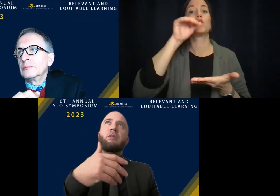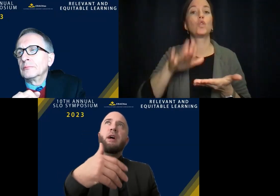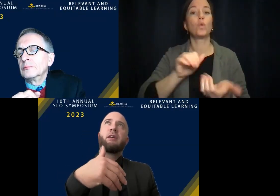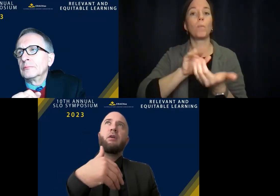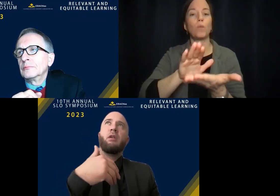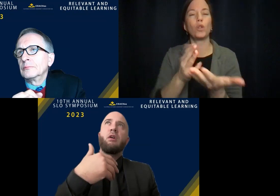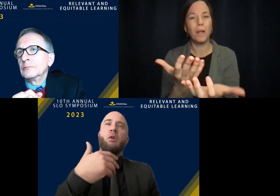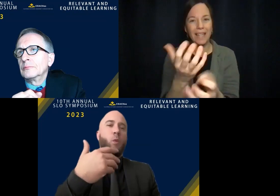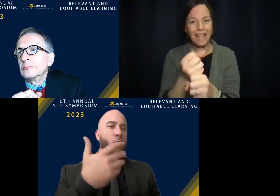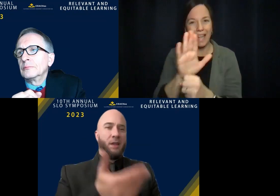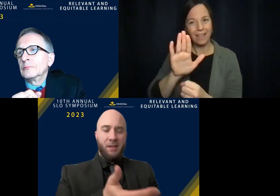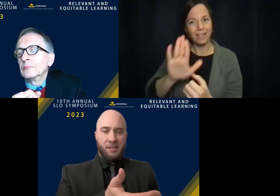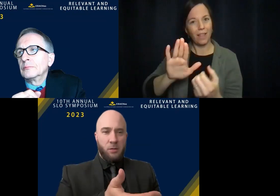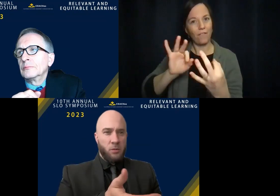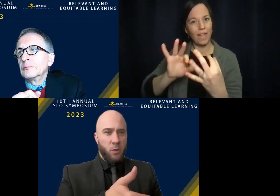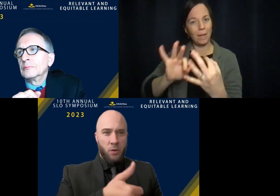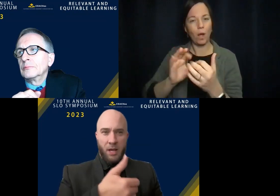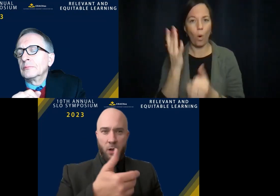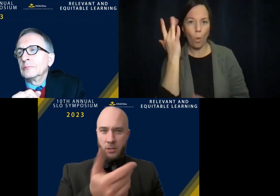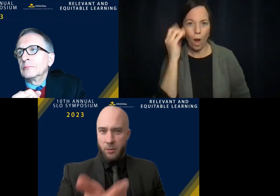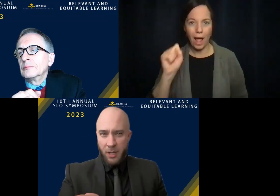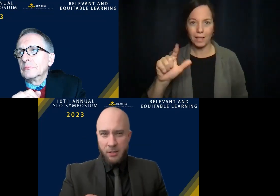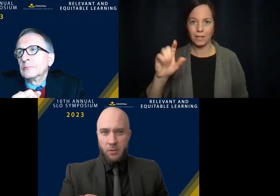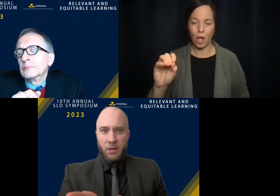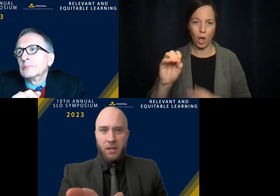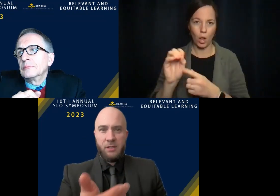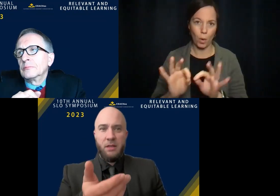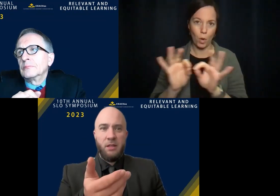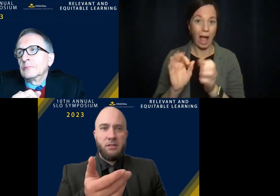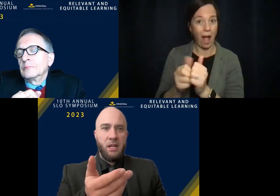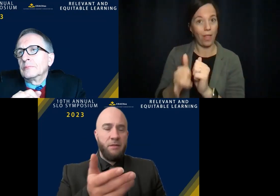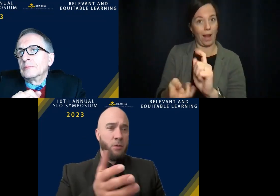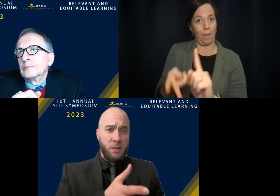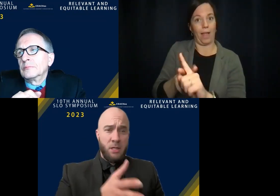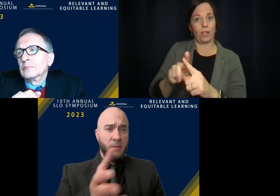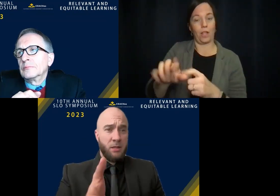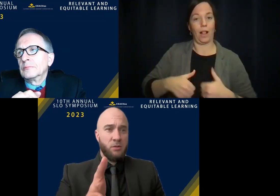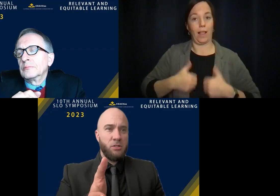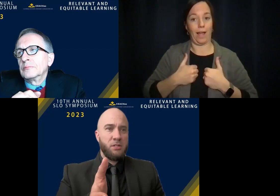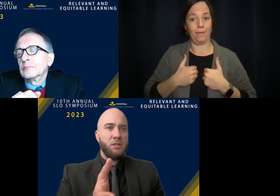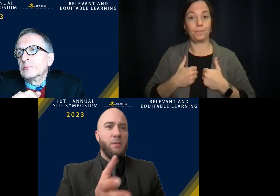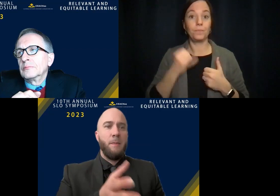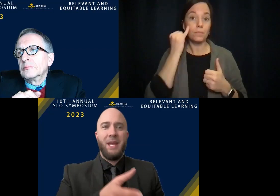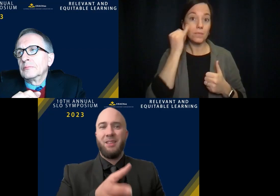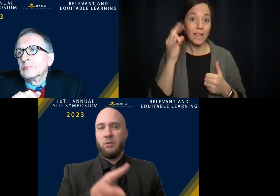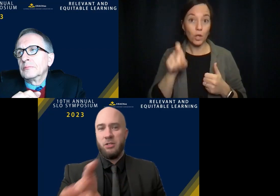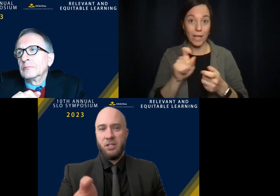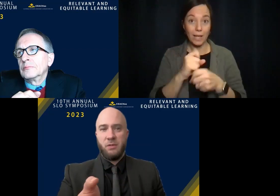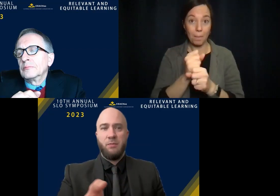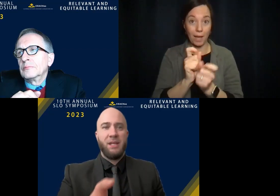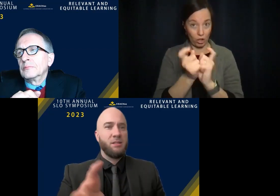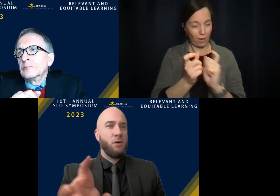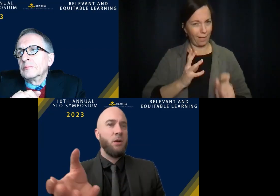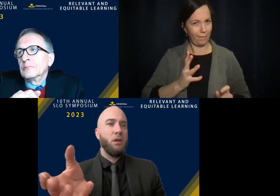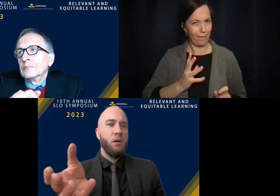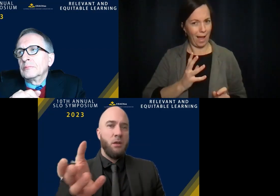their feedback on why the SLOs are important, how does it apply to their lives? And then say, if you need to make those